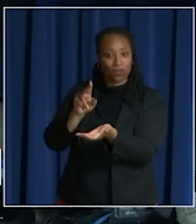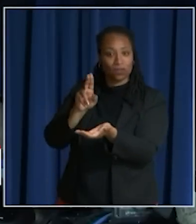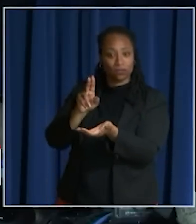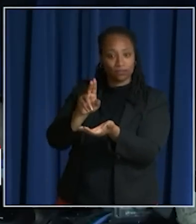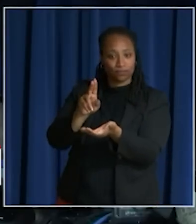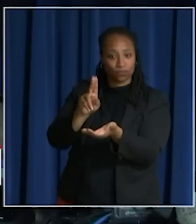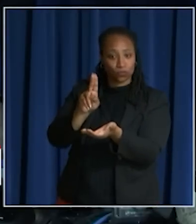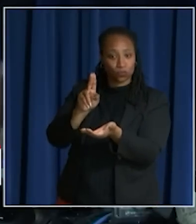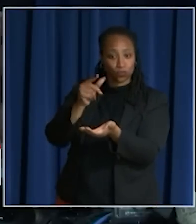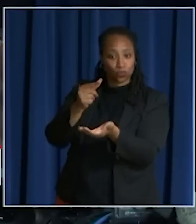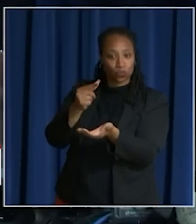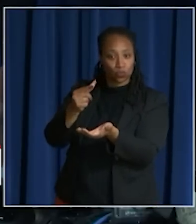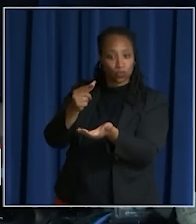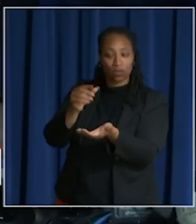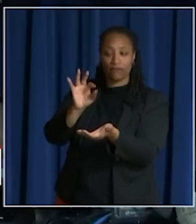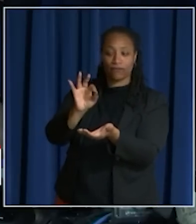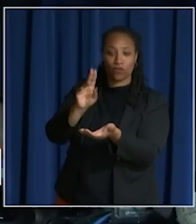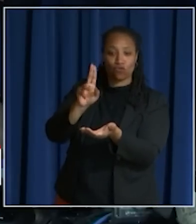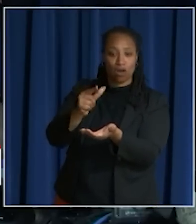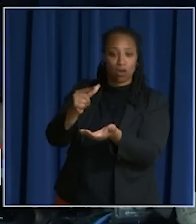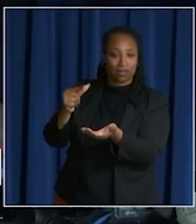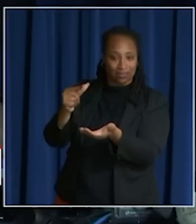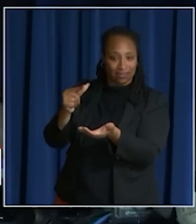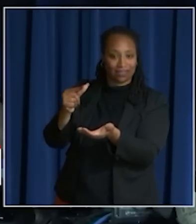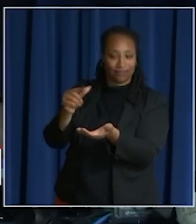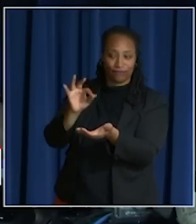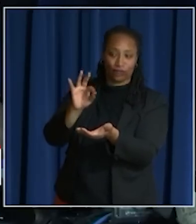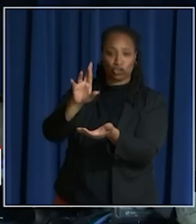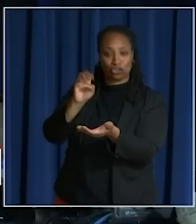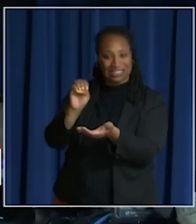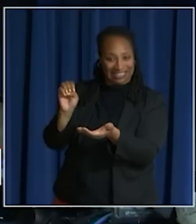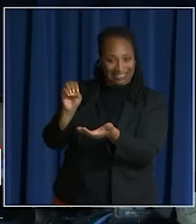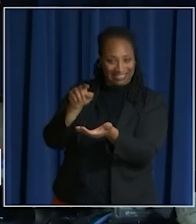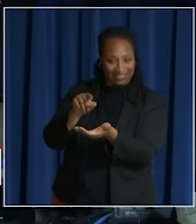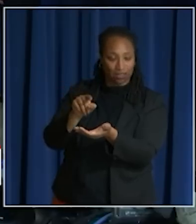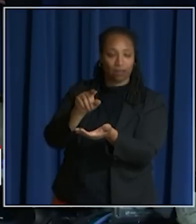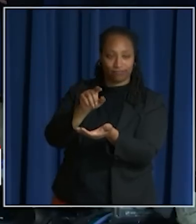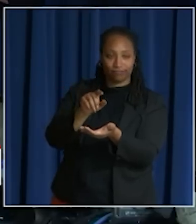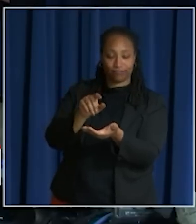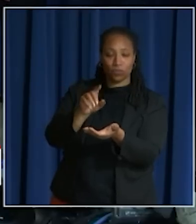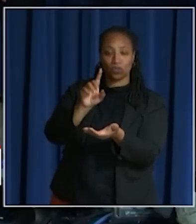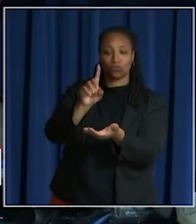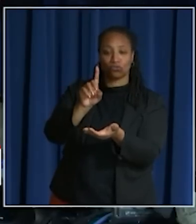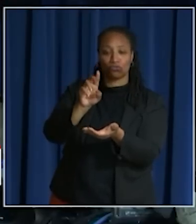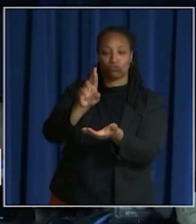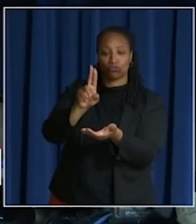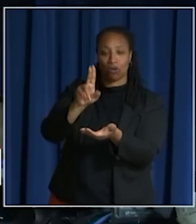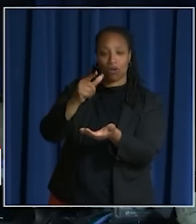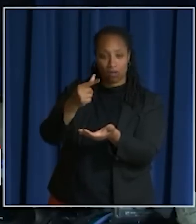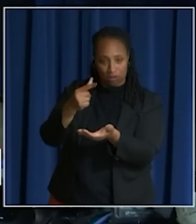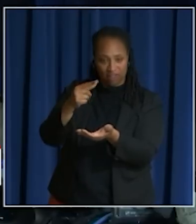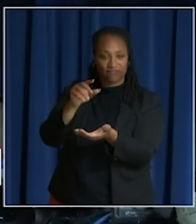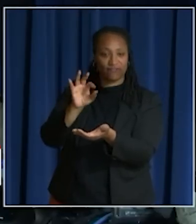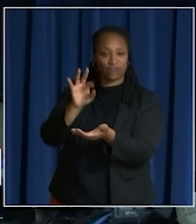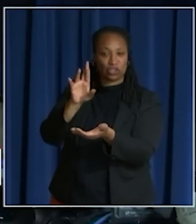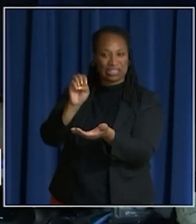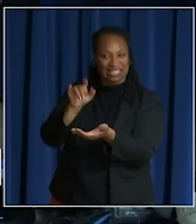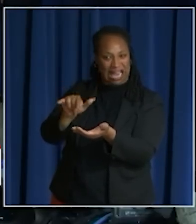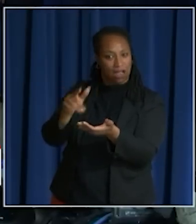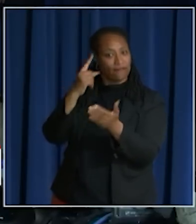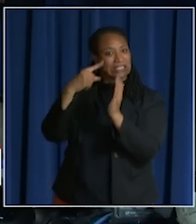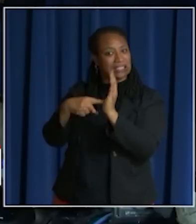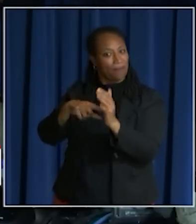curfew zones. May I just follow up quickly, Chief? So again, this morning it's being described as a federal takeover. You all are describing it